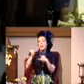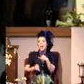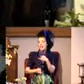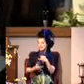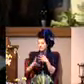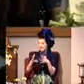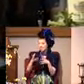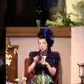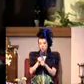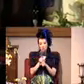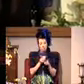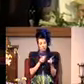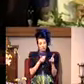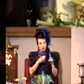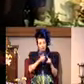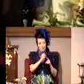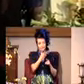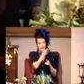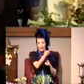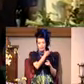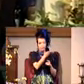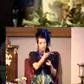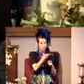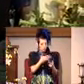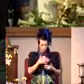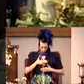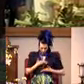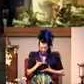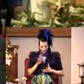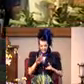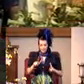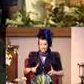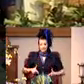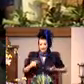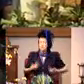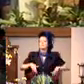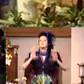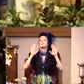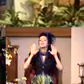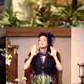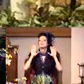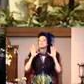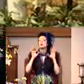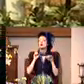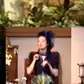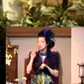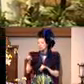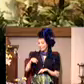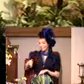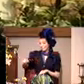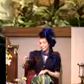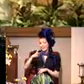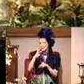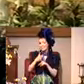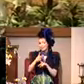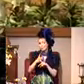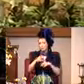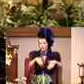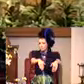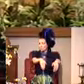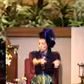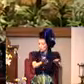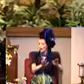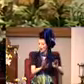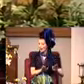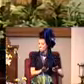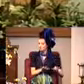him what willingly he gave, could they keep him in the grave?